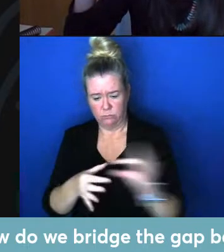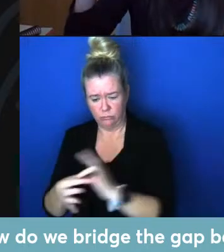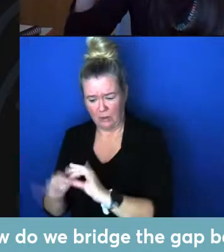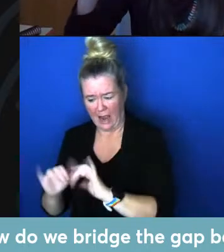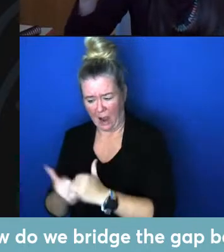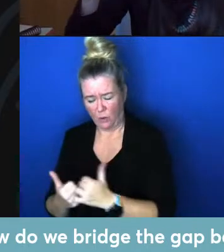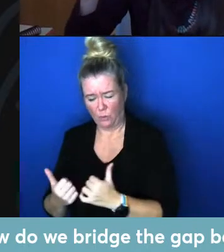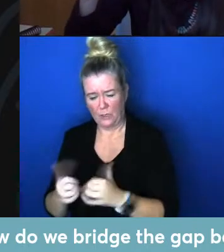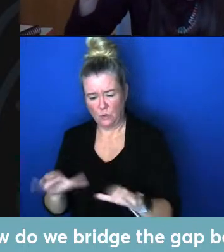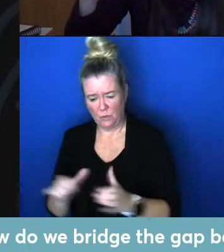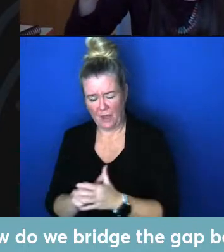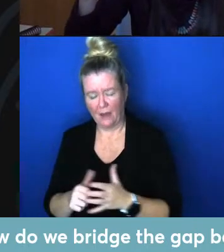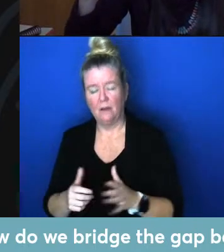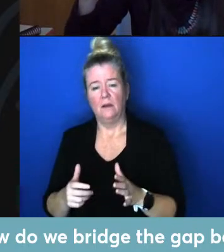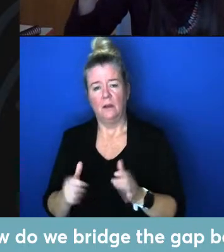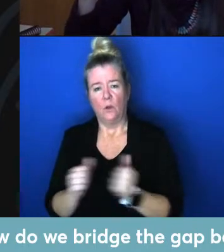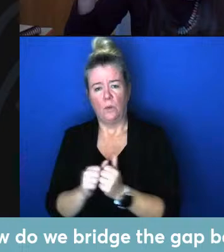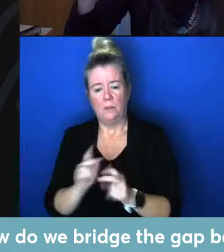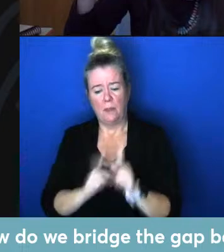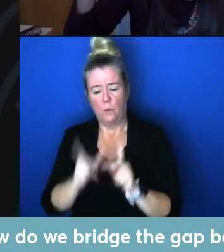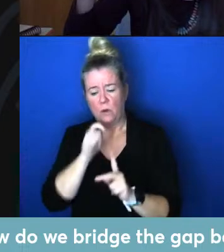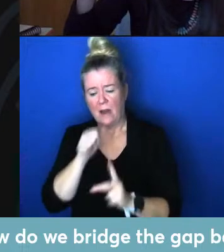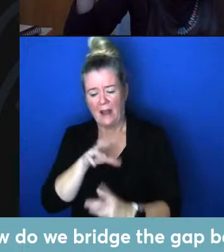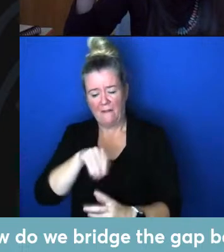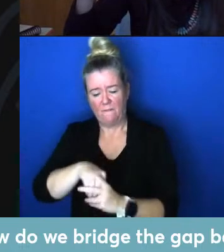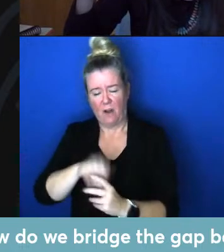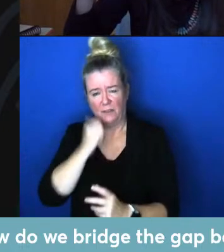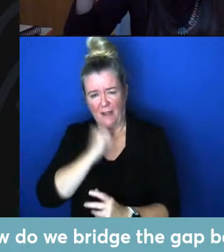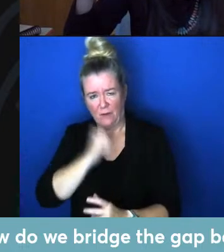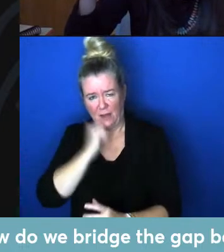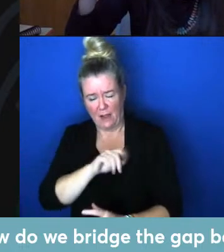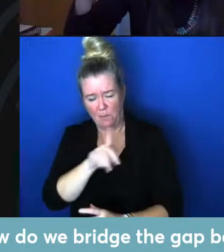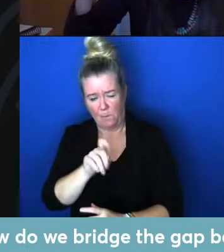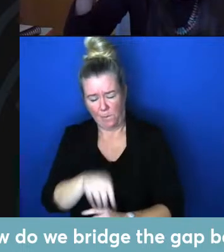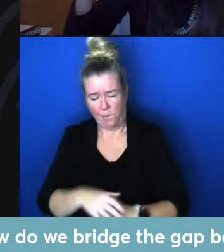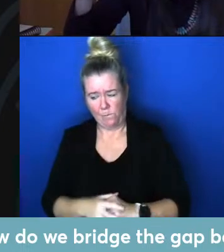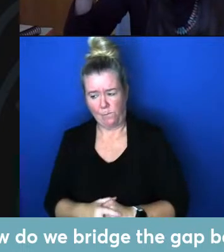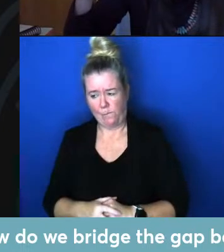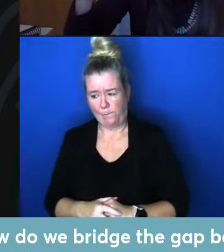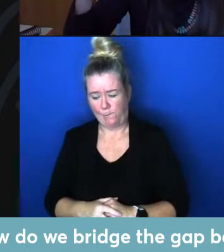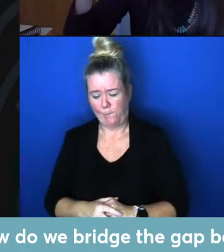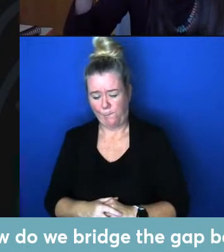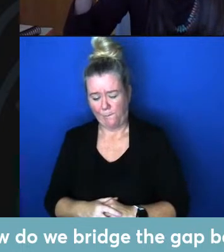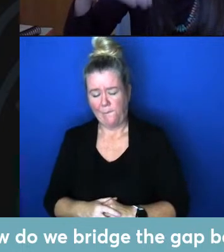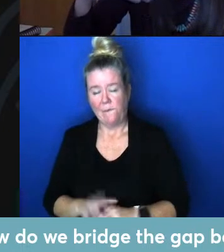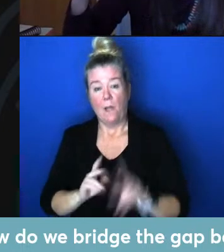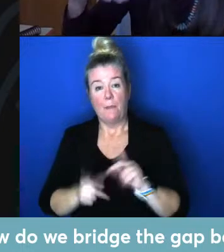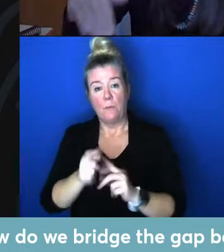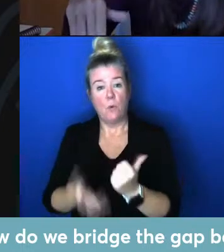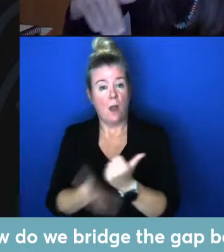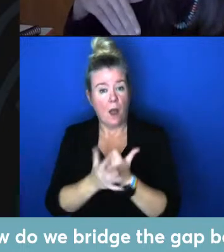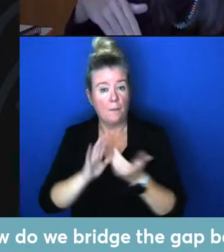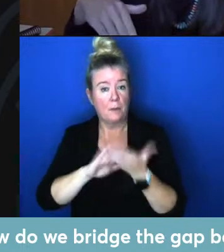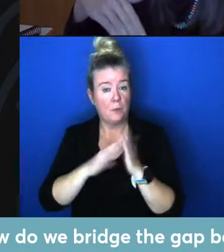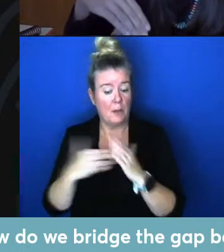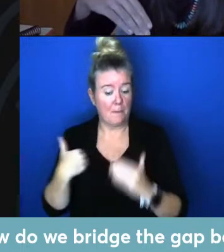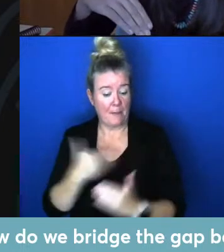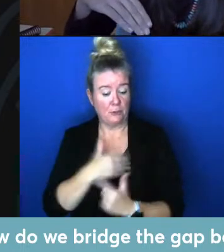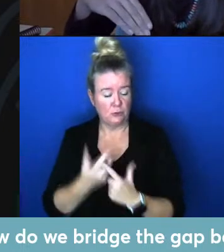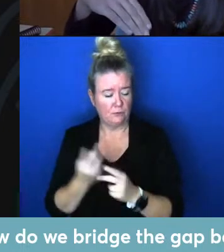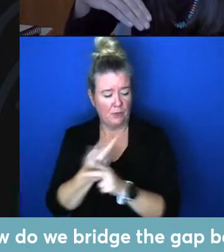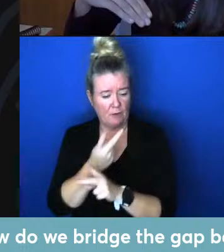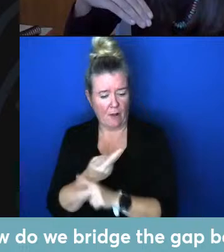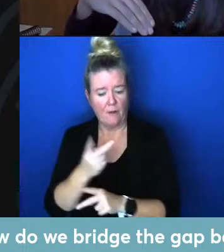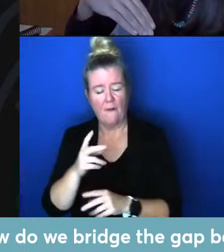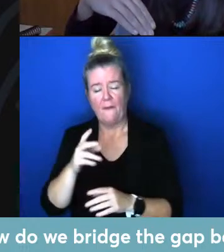day? So I think what this person is asking, and particularly those who help community members navigate resources